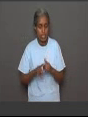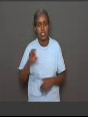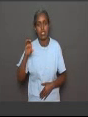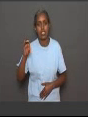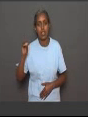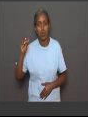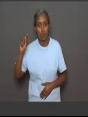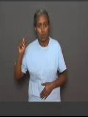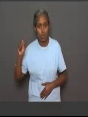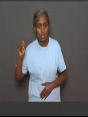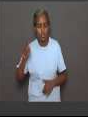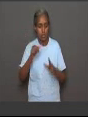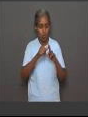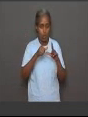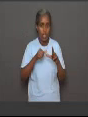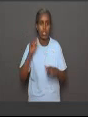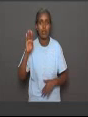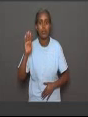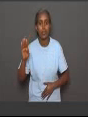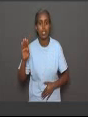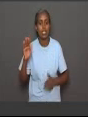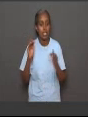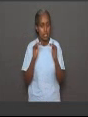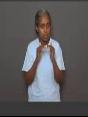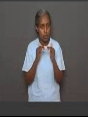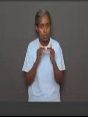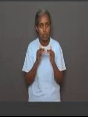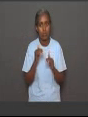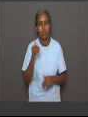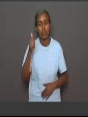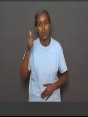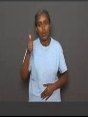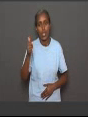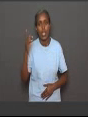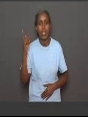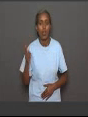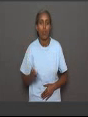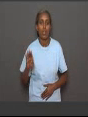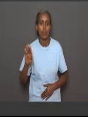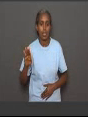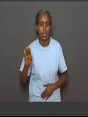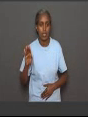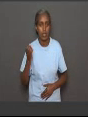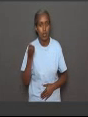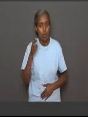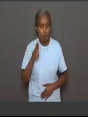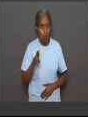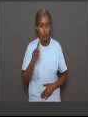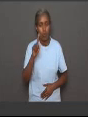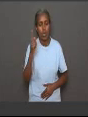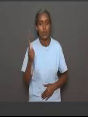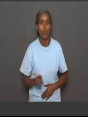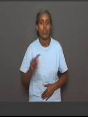Finally, the cotangent of angle B is found by A over